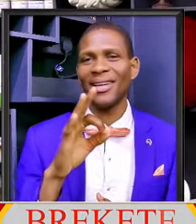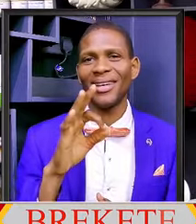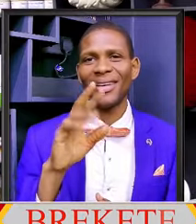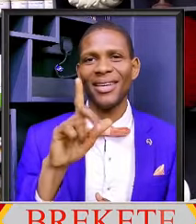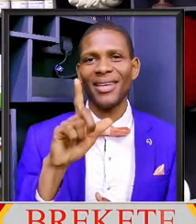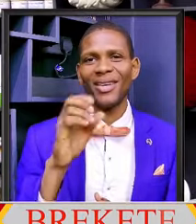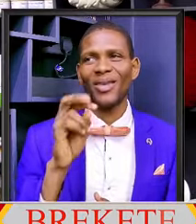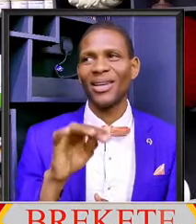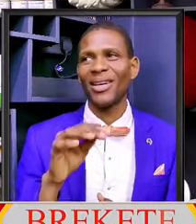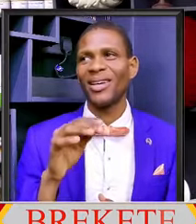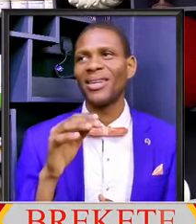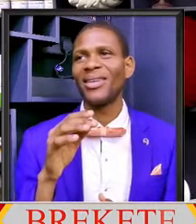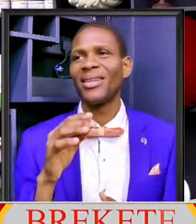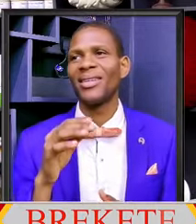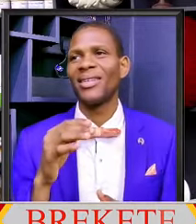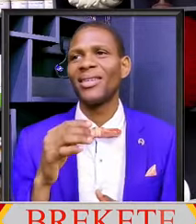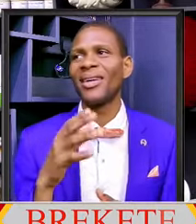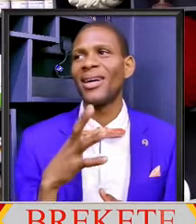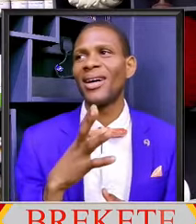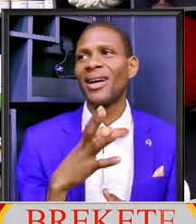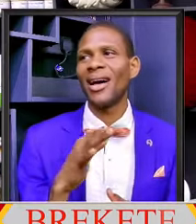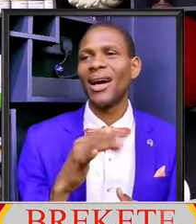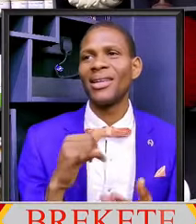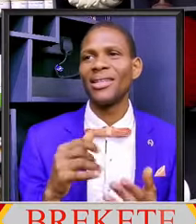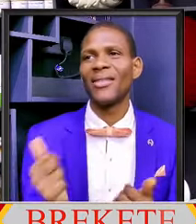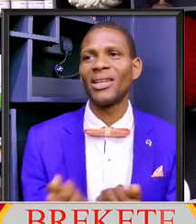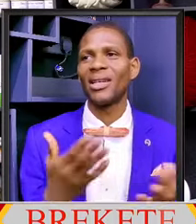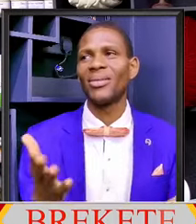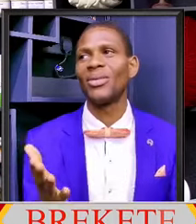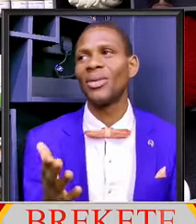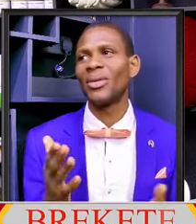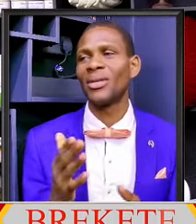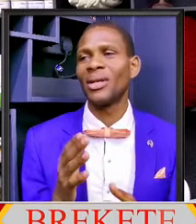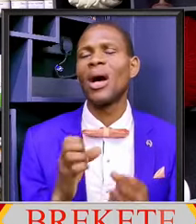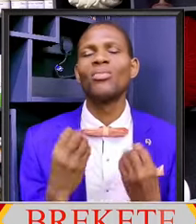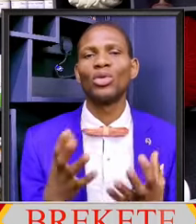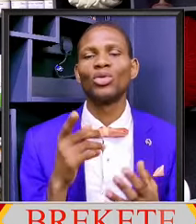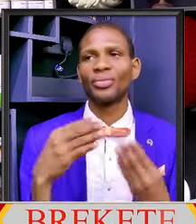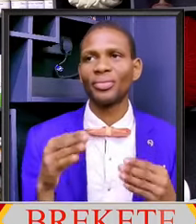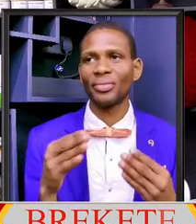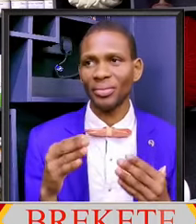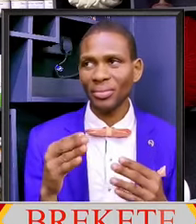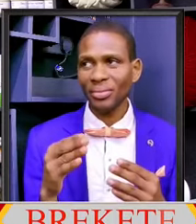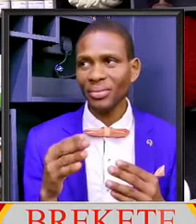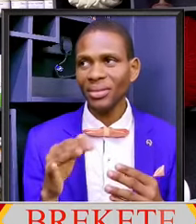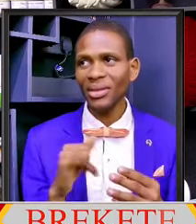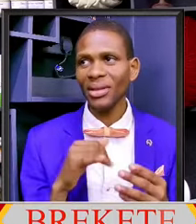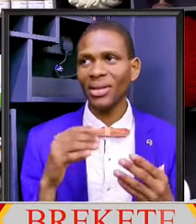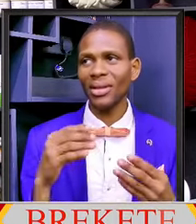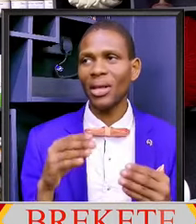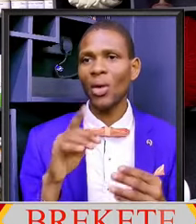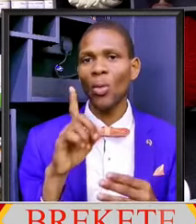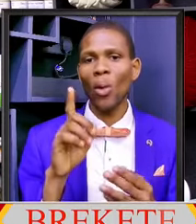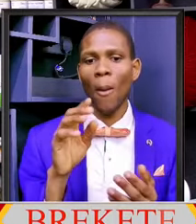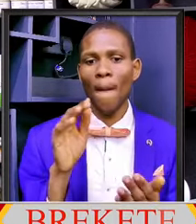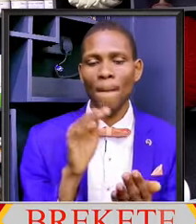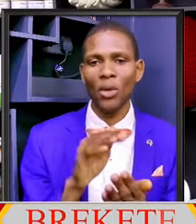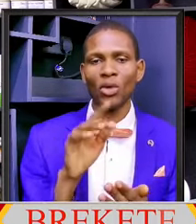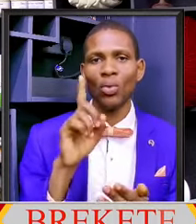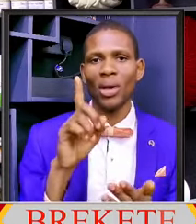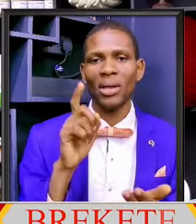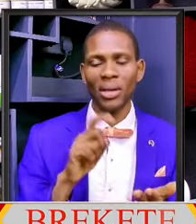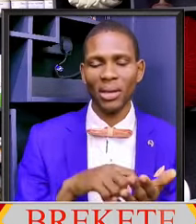Mm-hmm. Garri masala for Hausa. And corn flour they available on ground now. How much do they sell them? And they sell one mudu, 1,300.